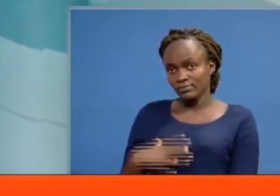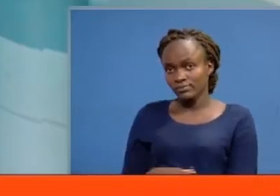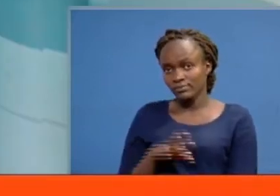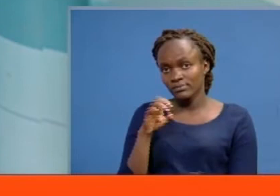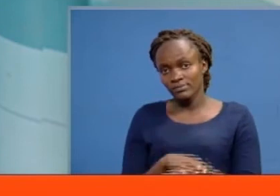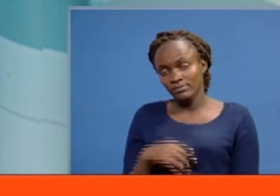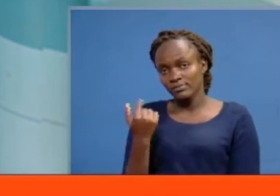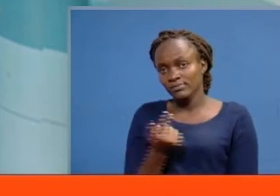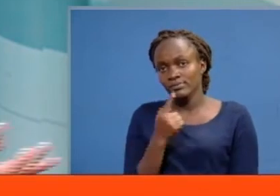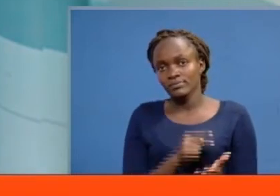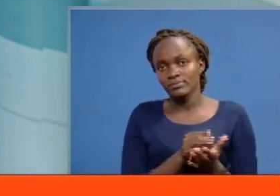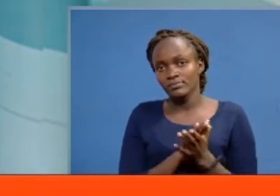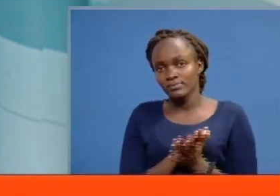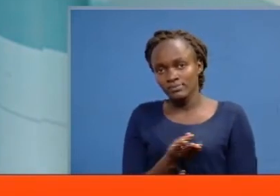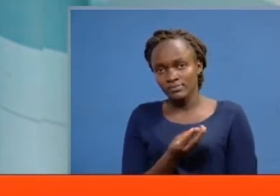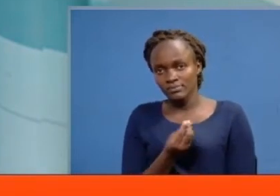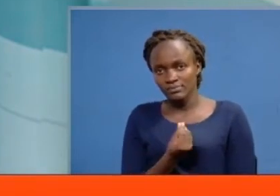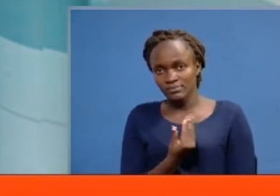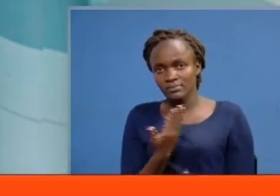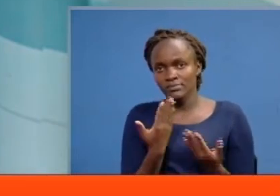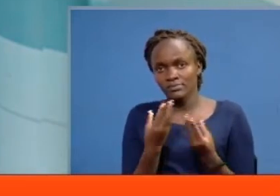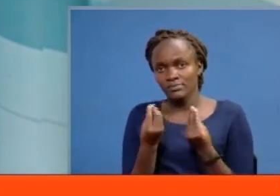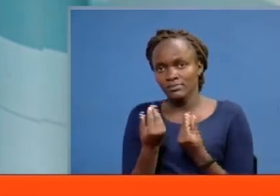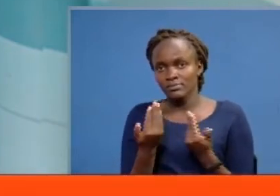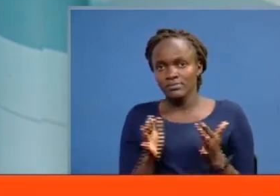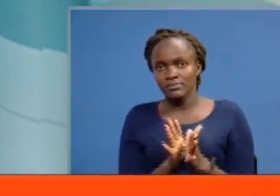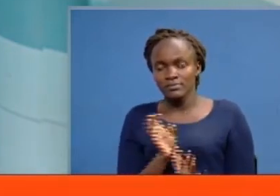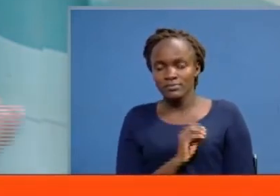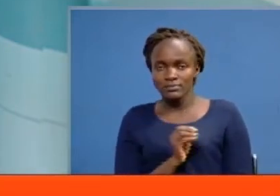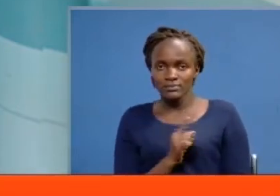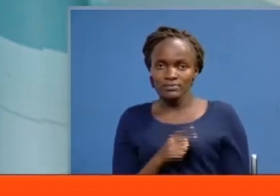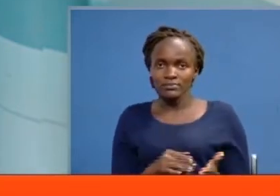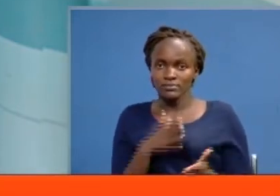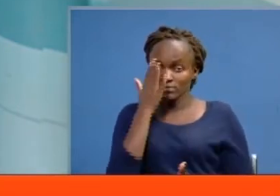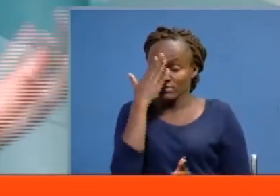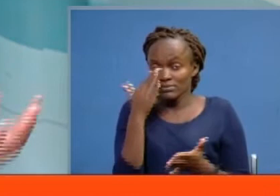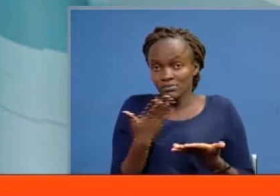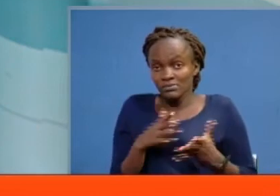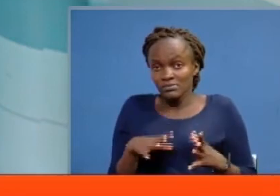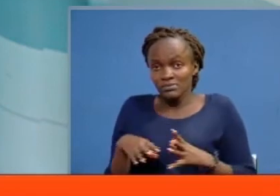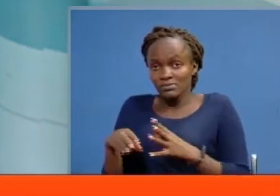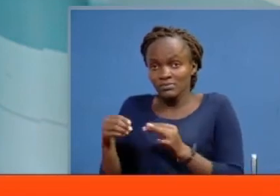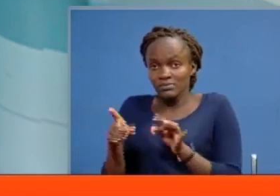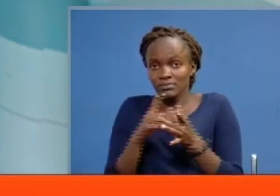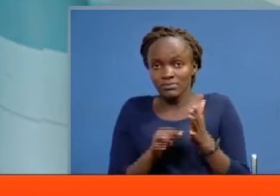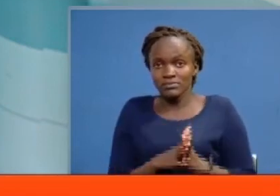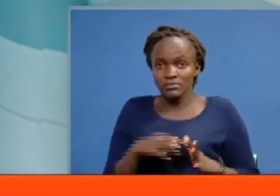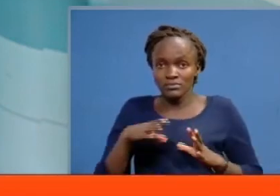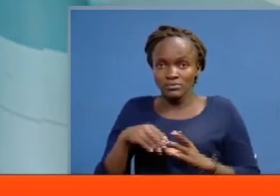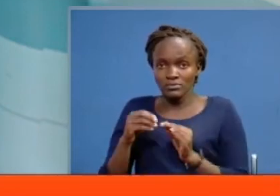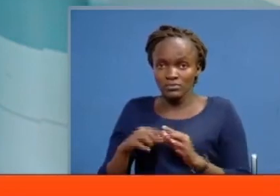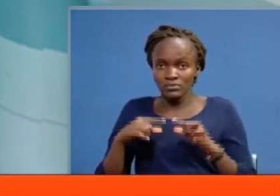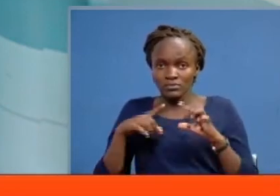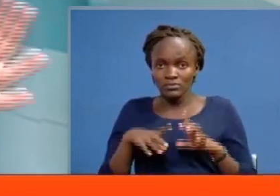not just a simple thing, you know. By just looking at where you want and where you want to get at, you need